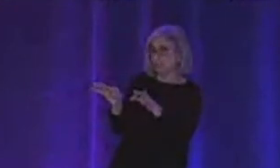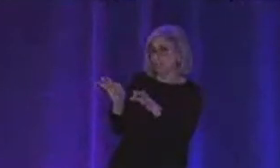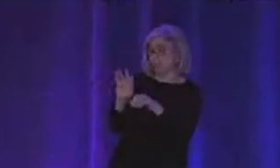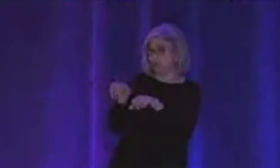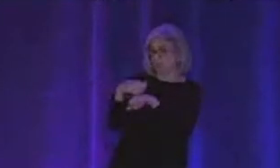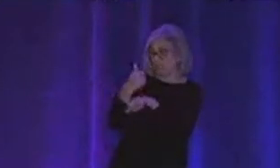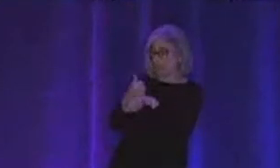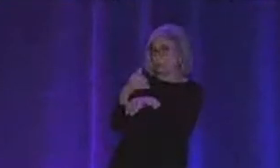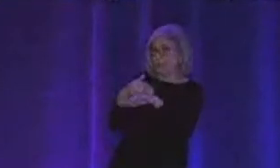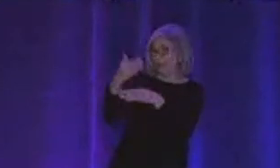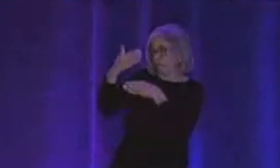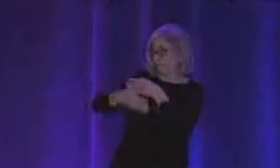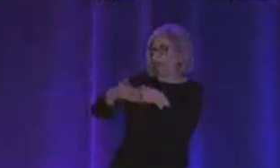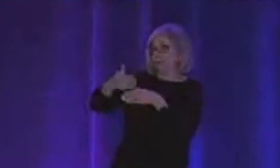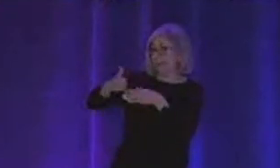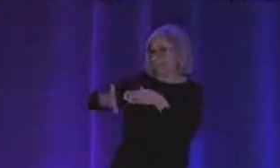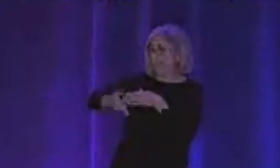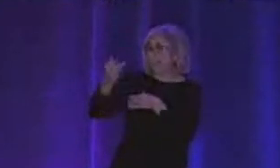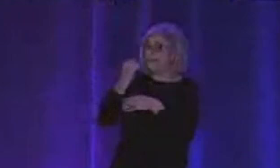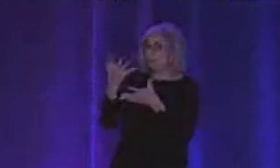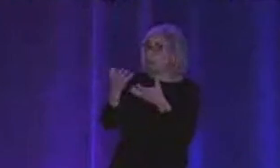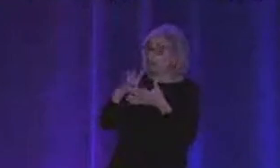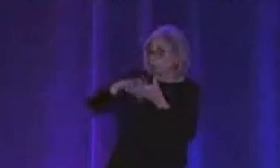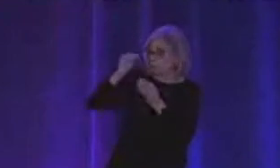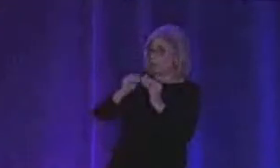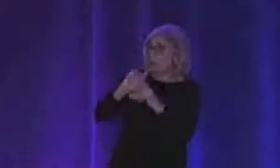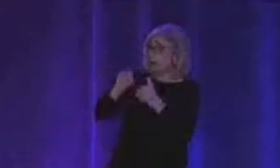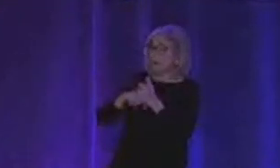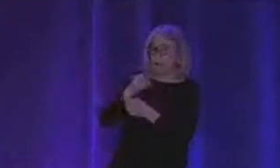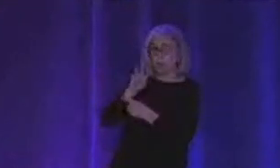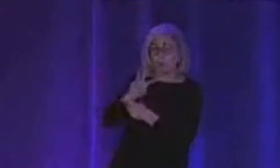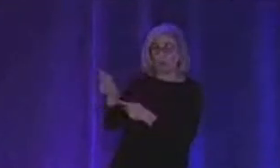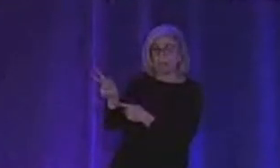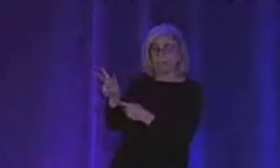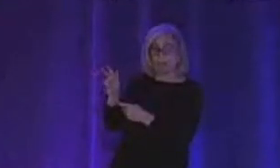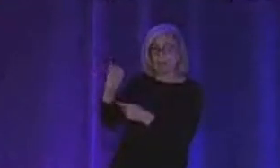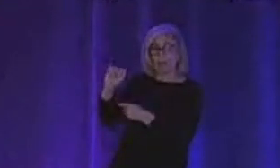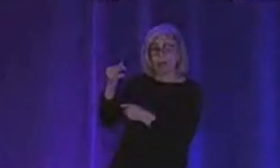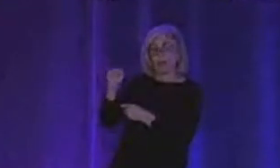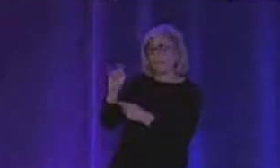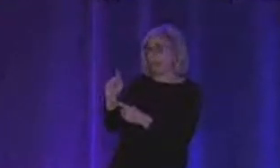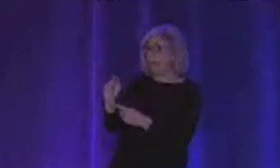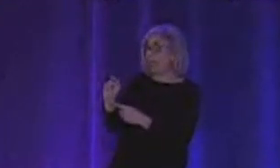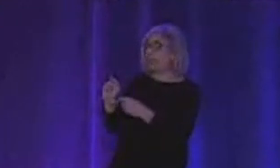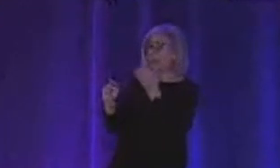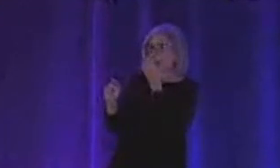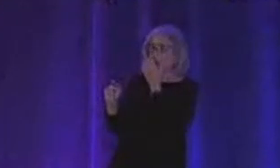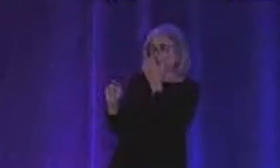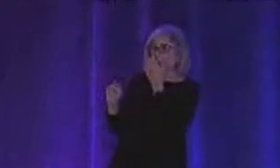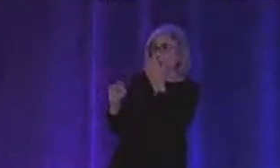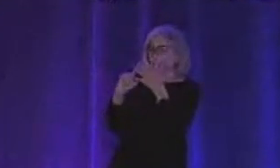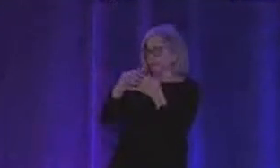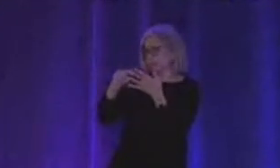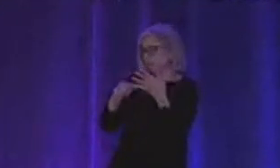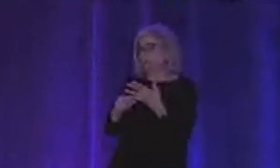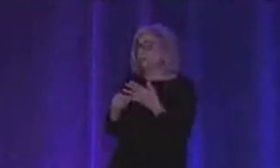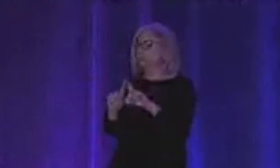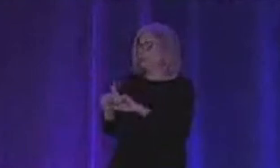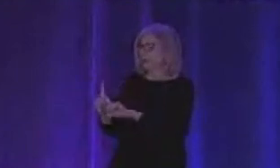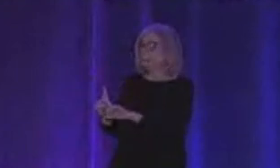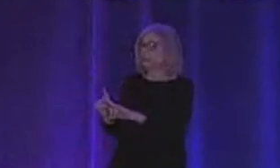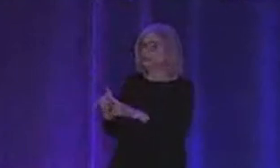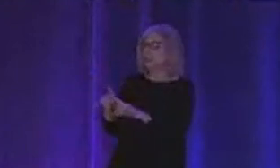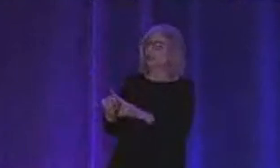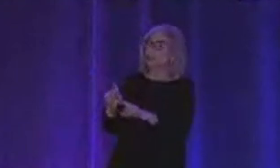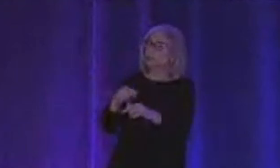implement on the front end. If you wanted to learn more about WebAuthn or other authentication and authorization protocols, you can check